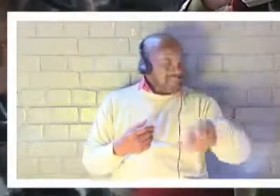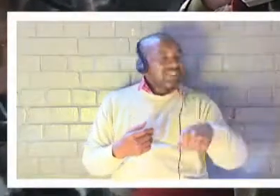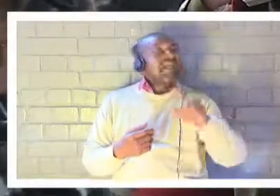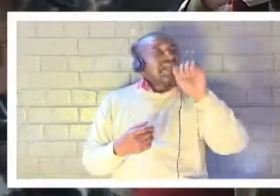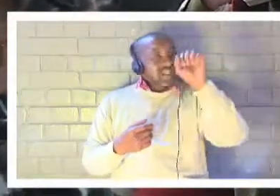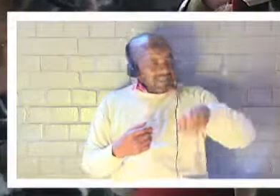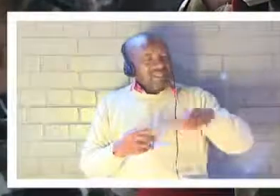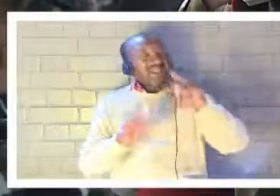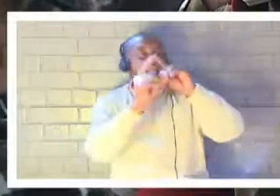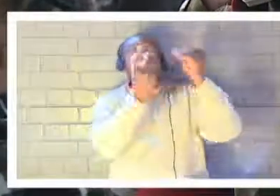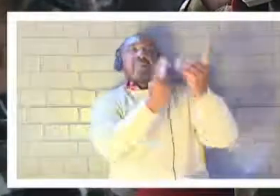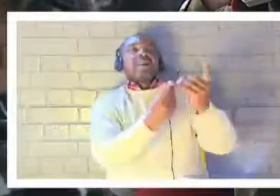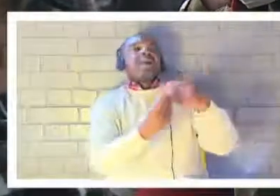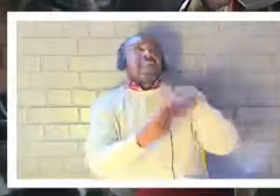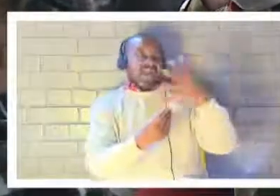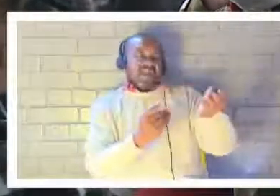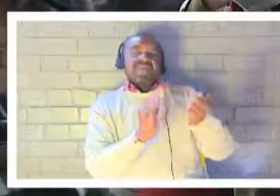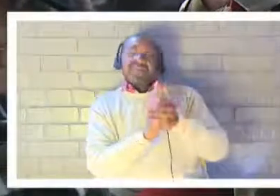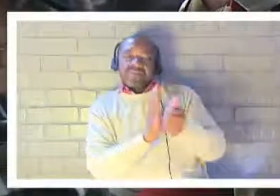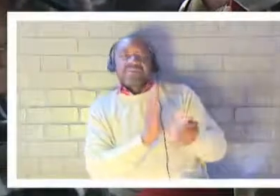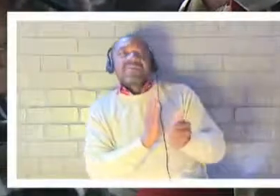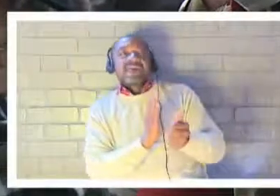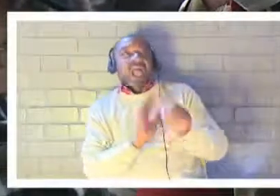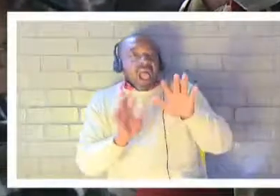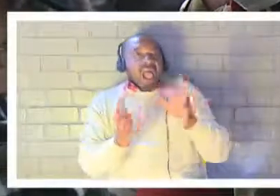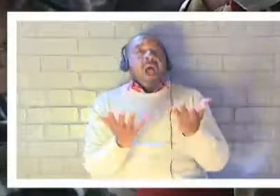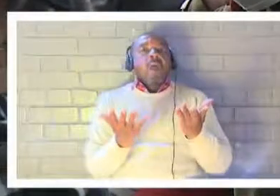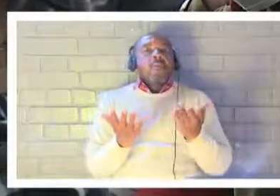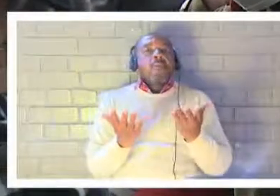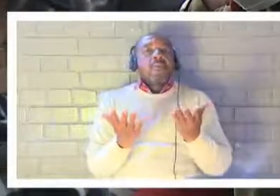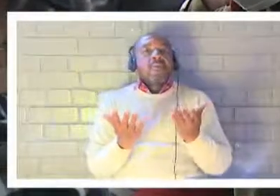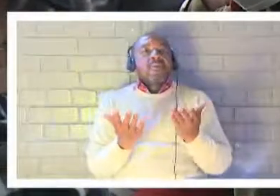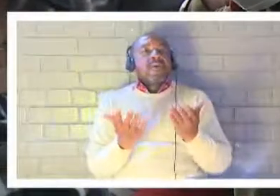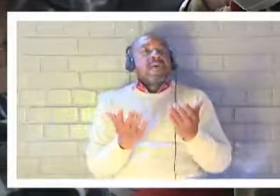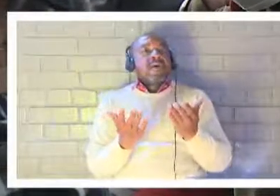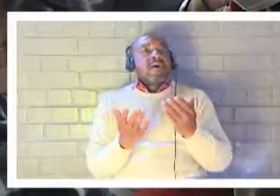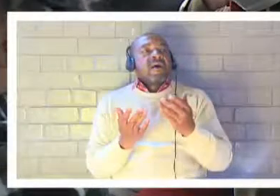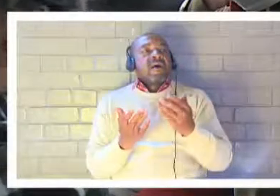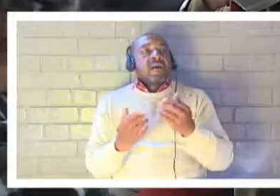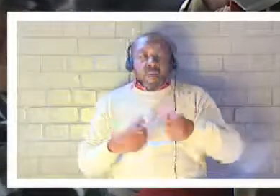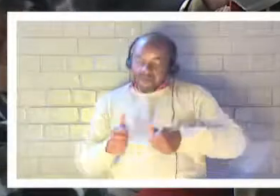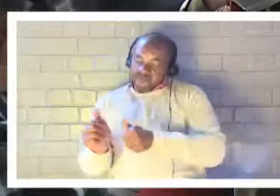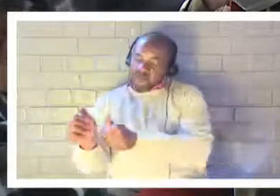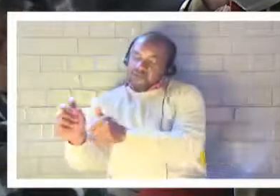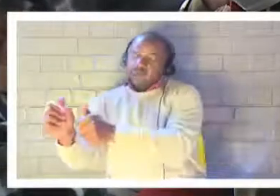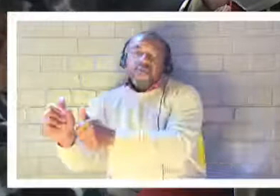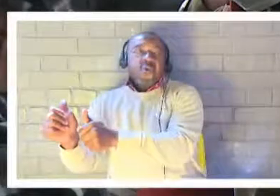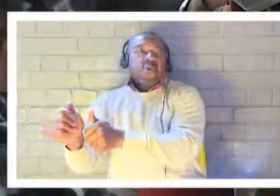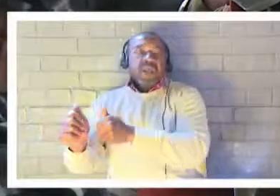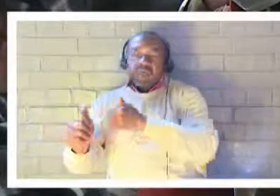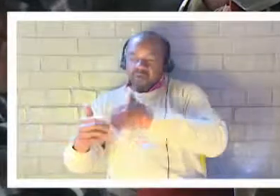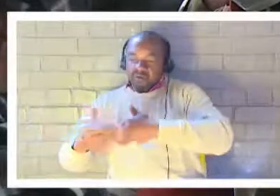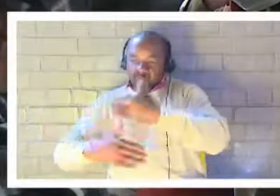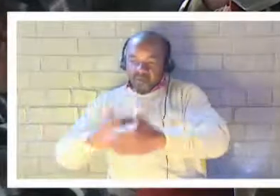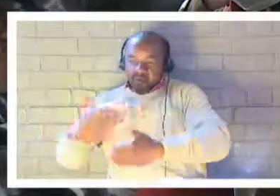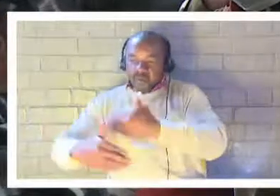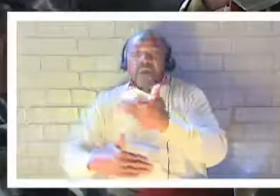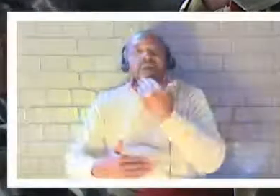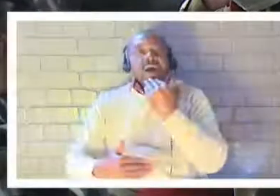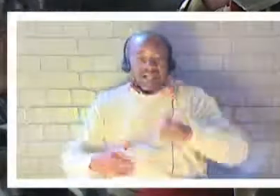yes, as the department, we do have a capacity. How? By following the process of supply